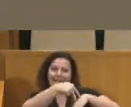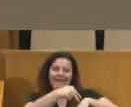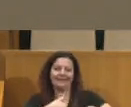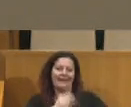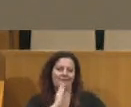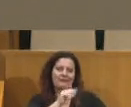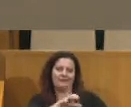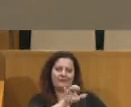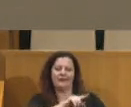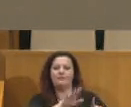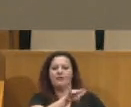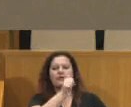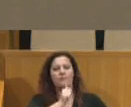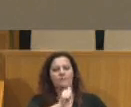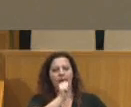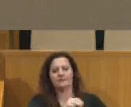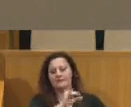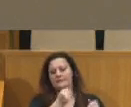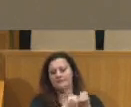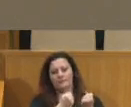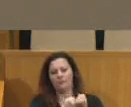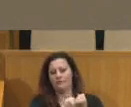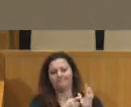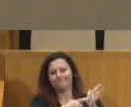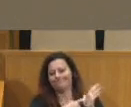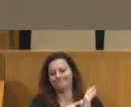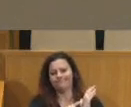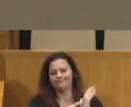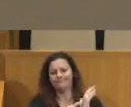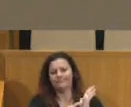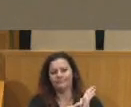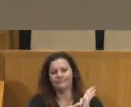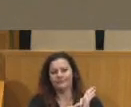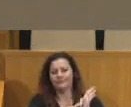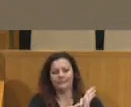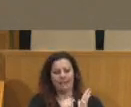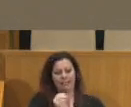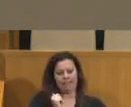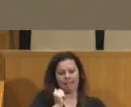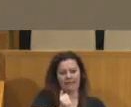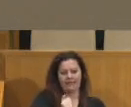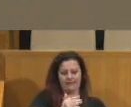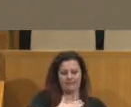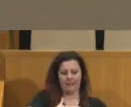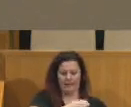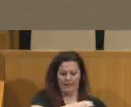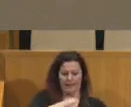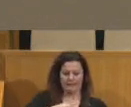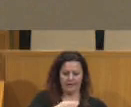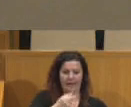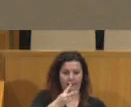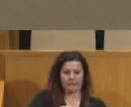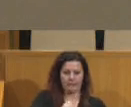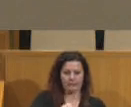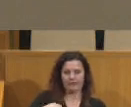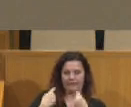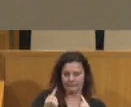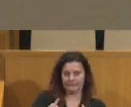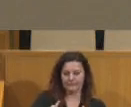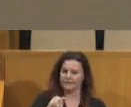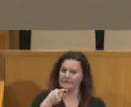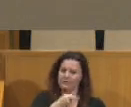with this council, work with the sheriff, the DA, Mecklenburg County, anybody who wants to call what